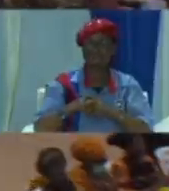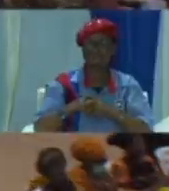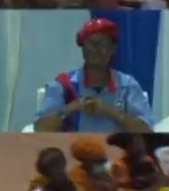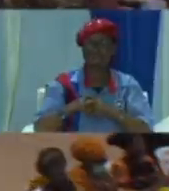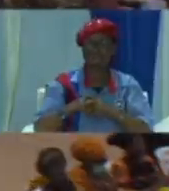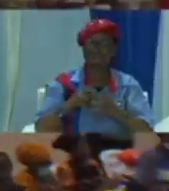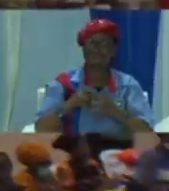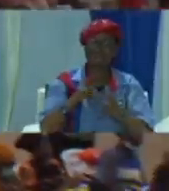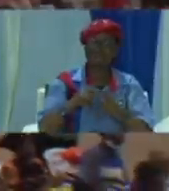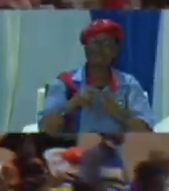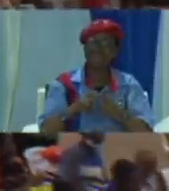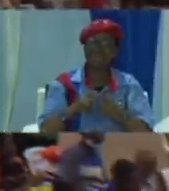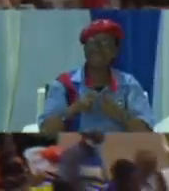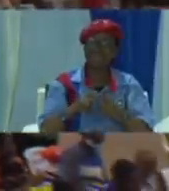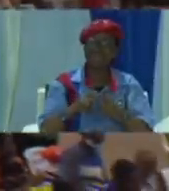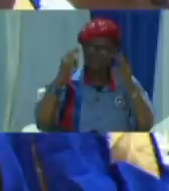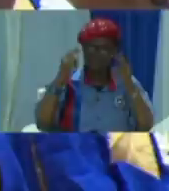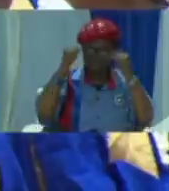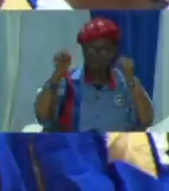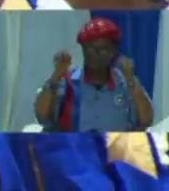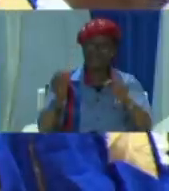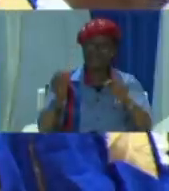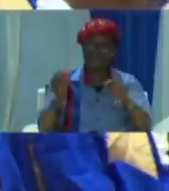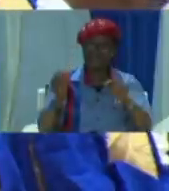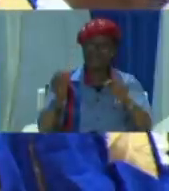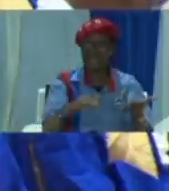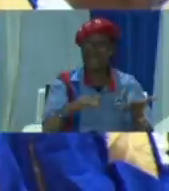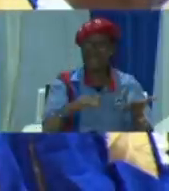And then Moses died. And